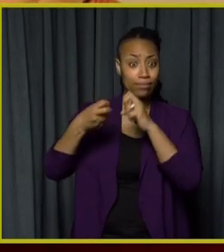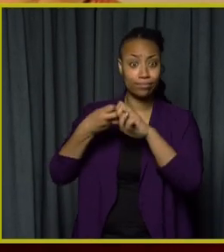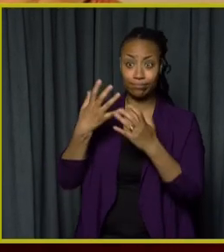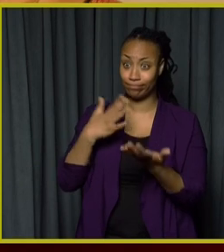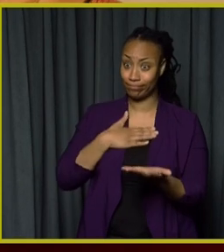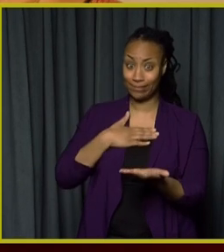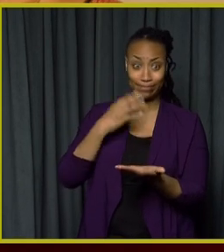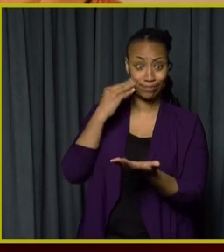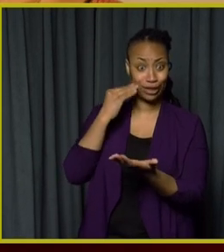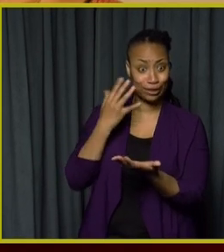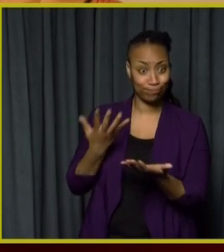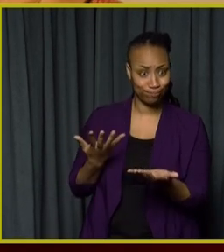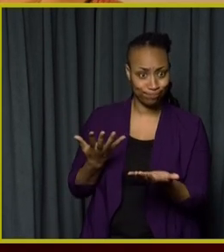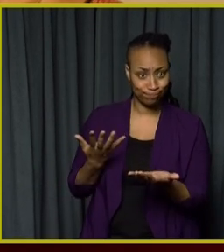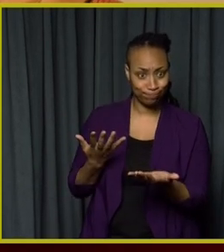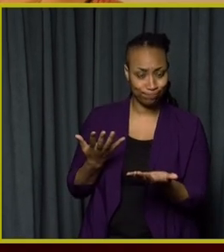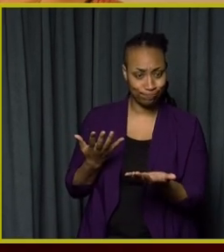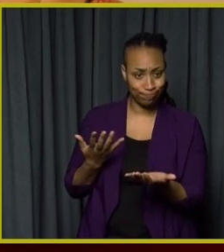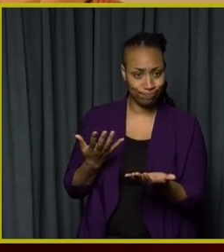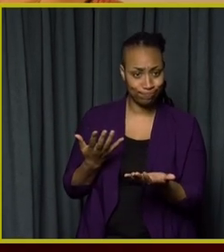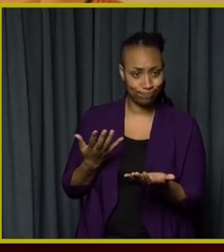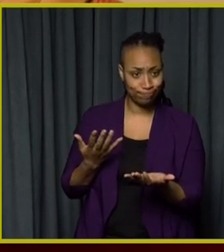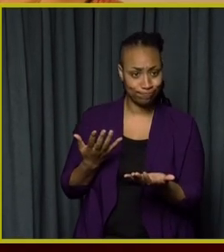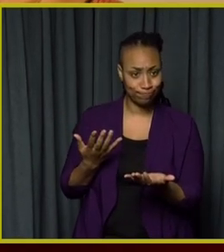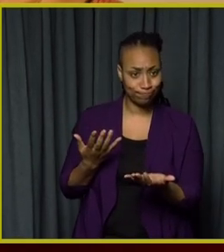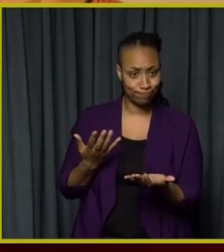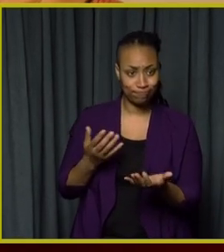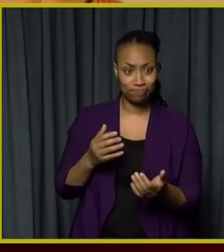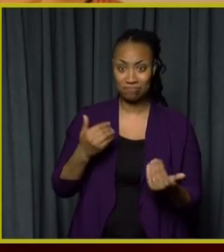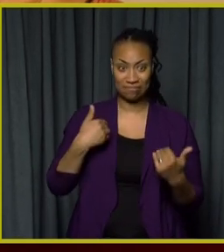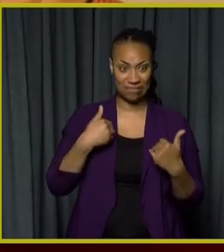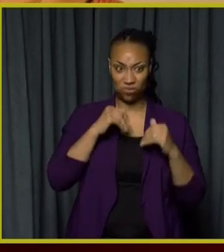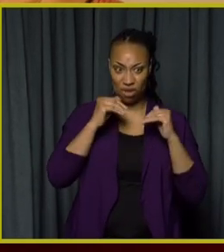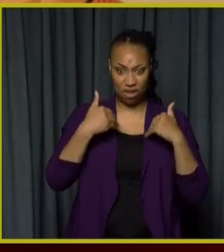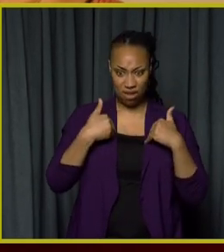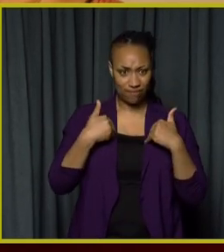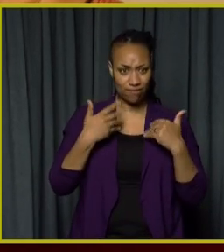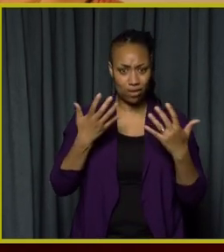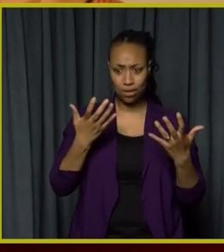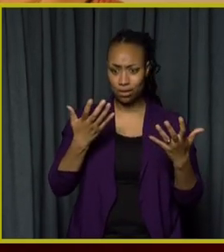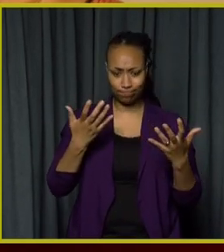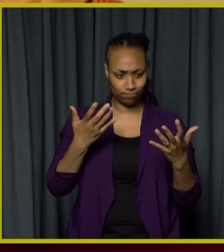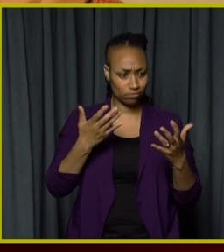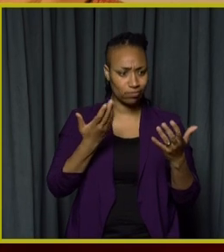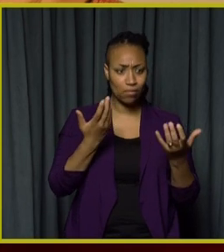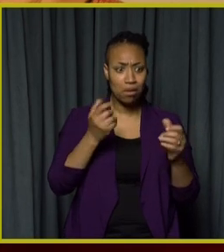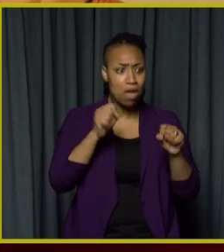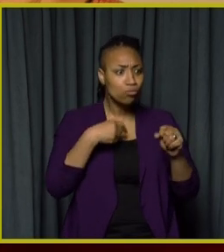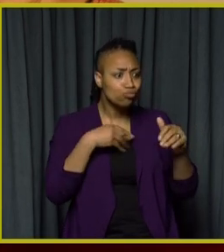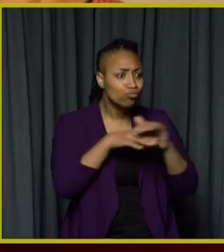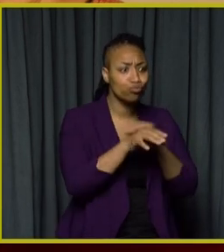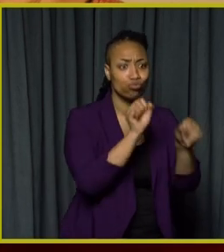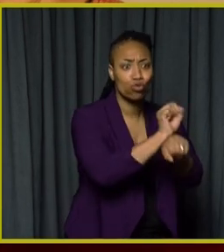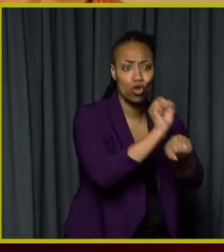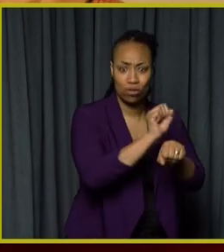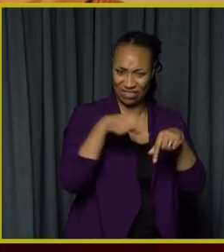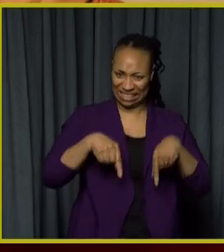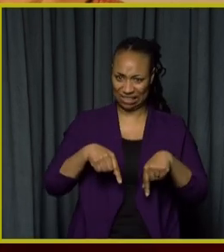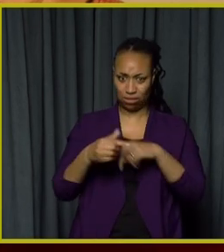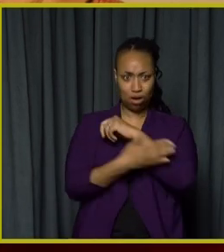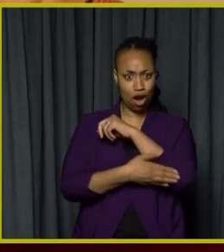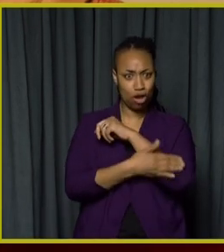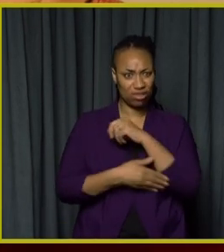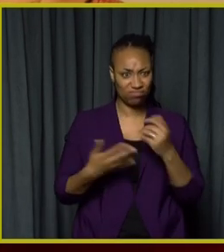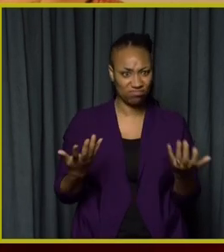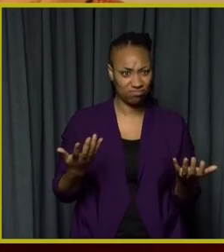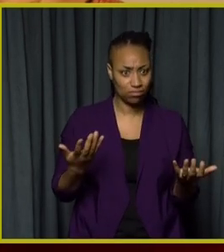trabajar legalmente en este país. El segundo de ellos fue no poder tener derecho a la